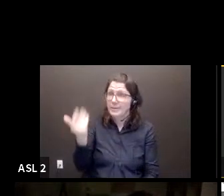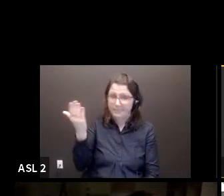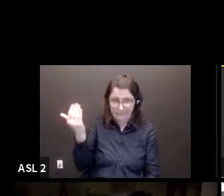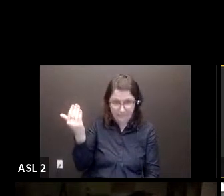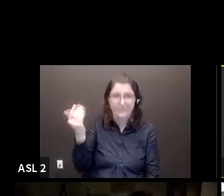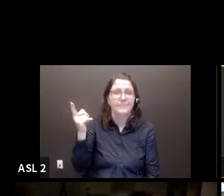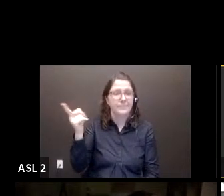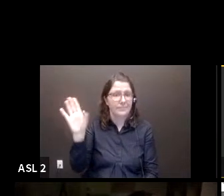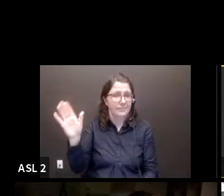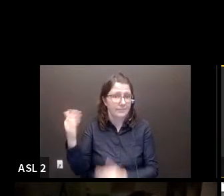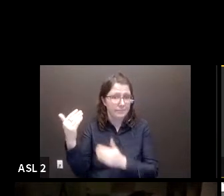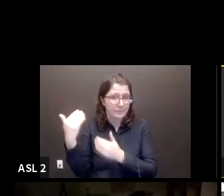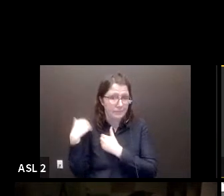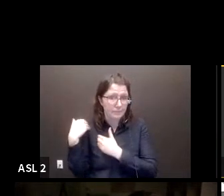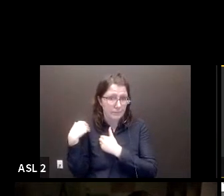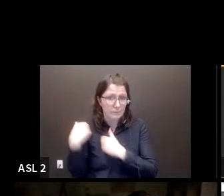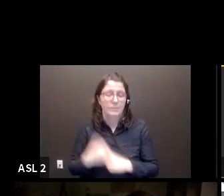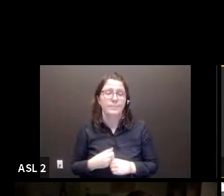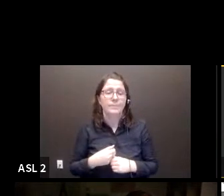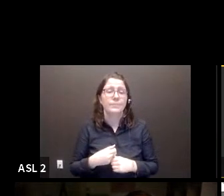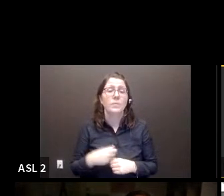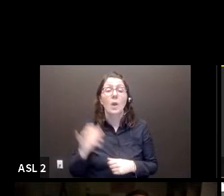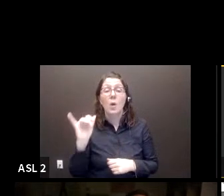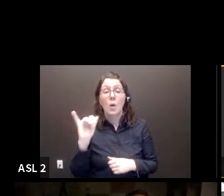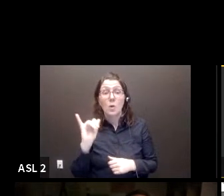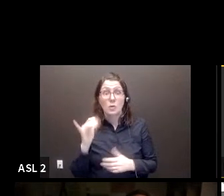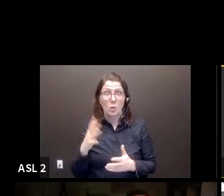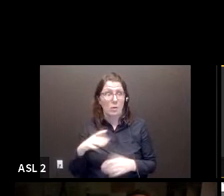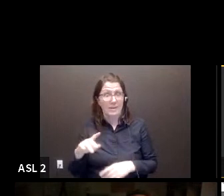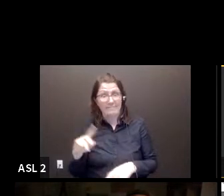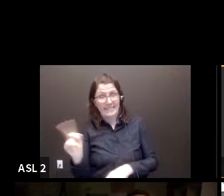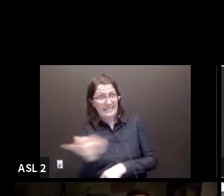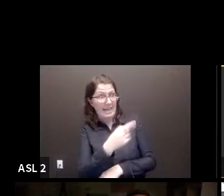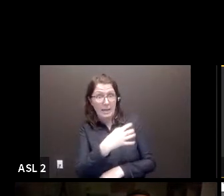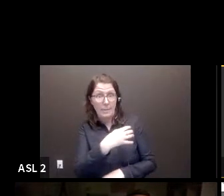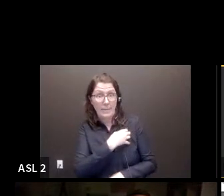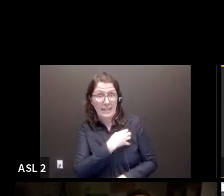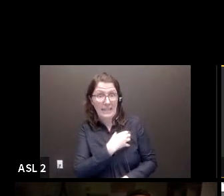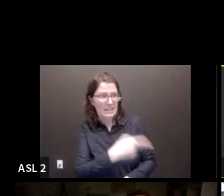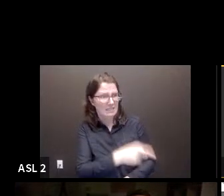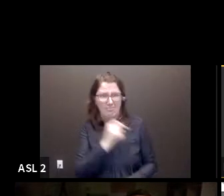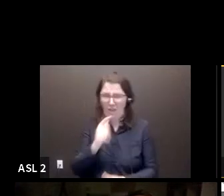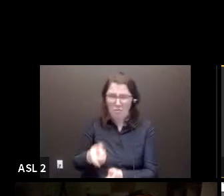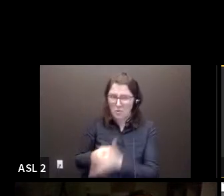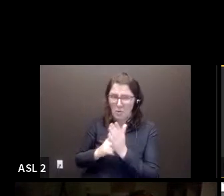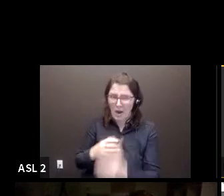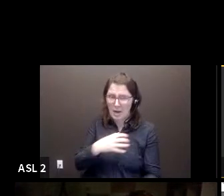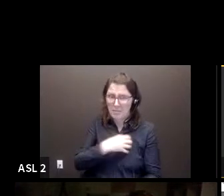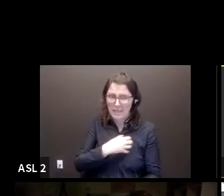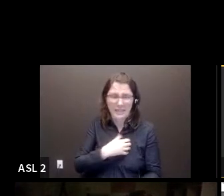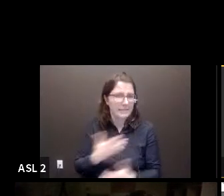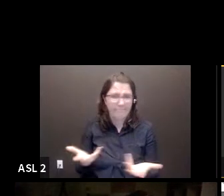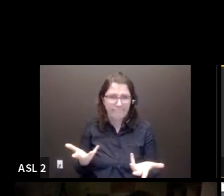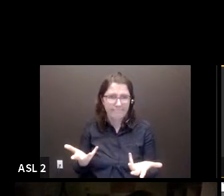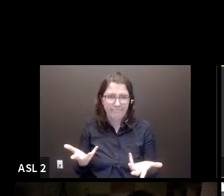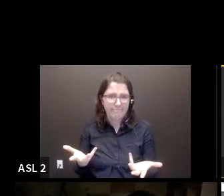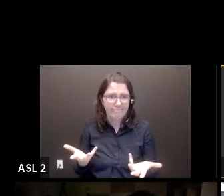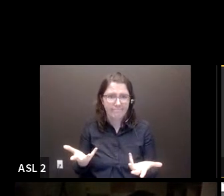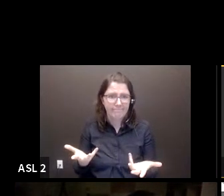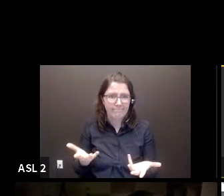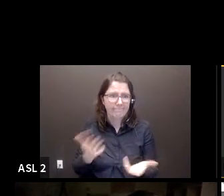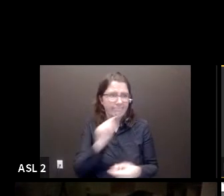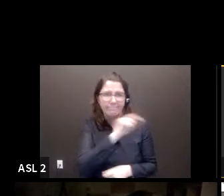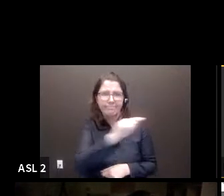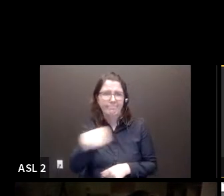that doing doing police in situations where we don't need police uh is not necessary uh beginning in my career i